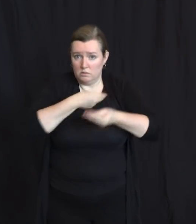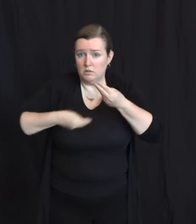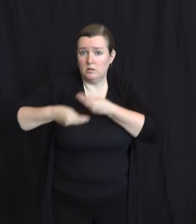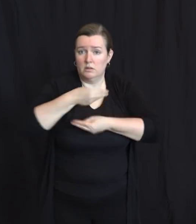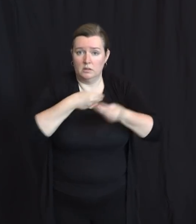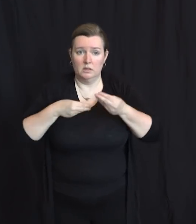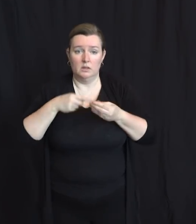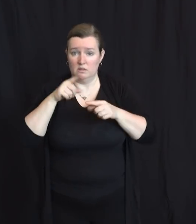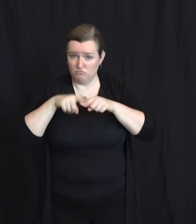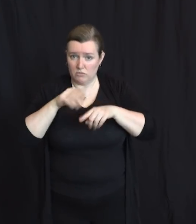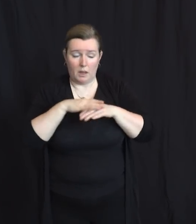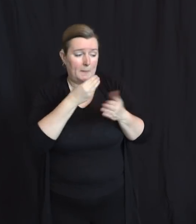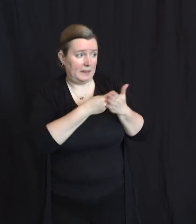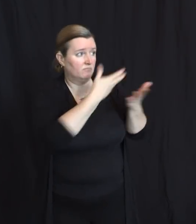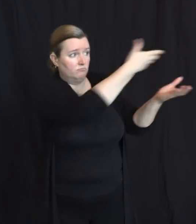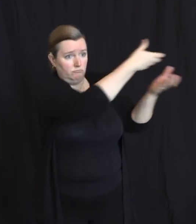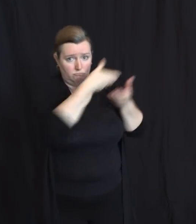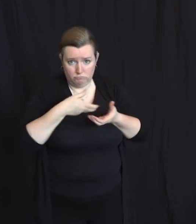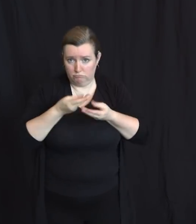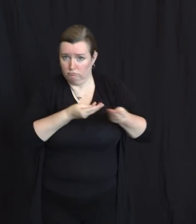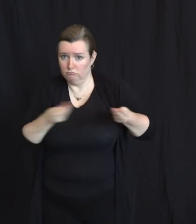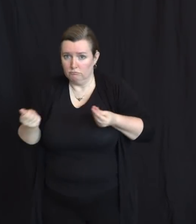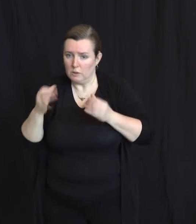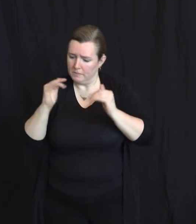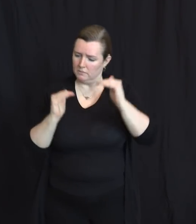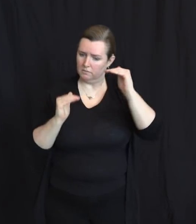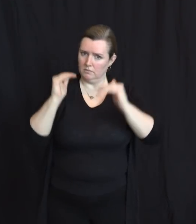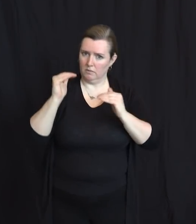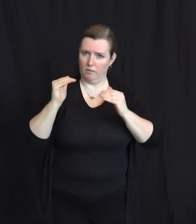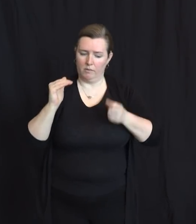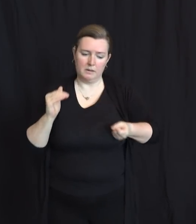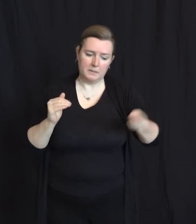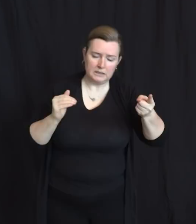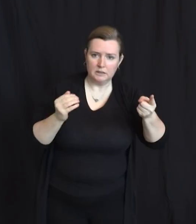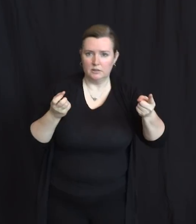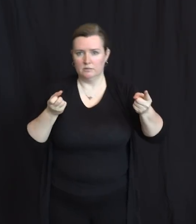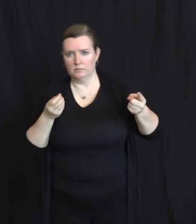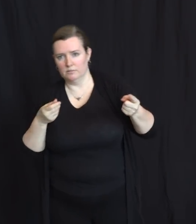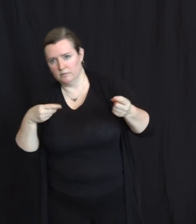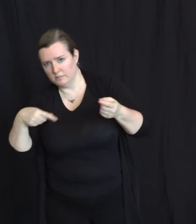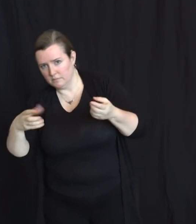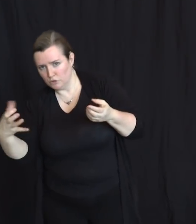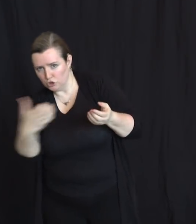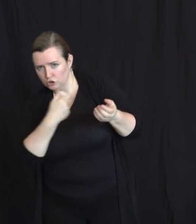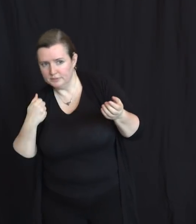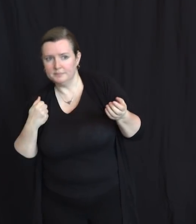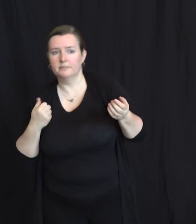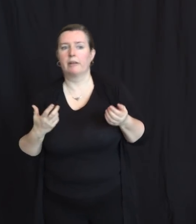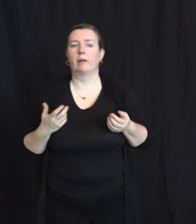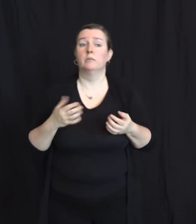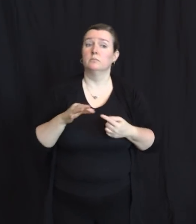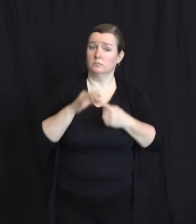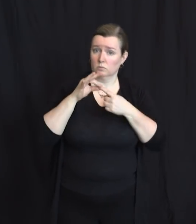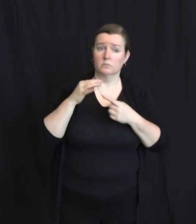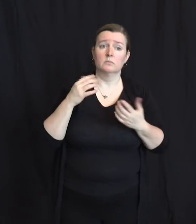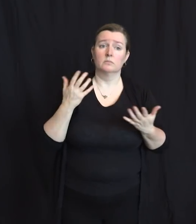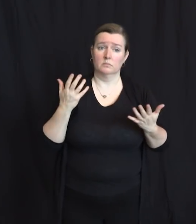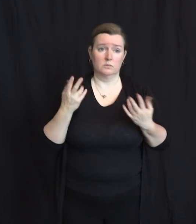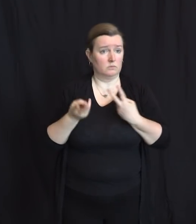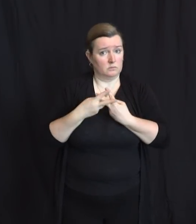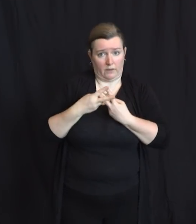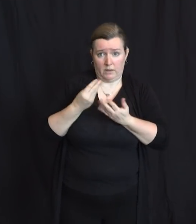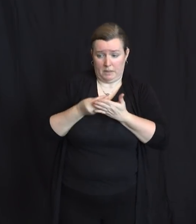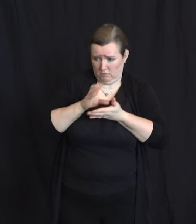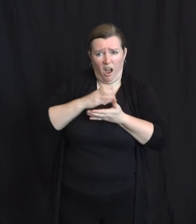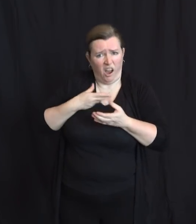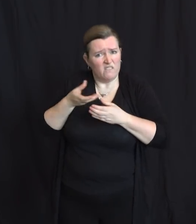and certain expenses. And for the past 2 years, we have done something unique for New Jersey. We actually put some money away for a rainy